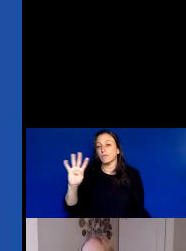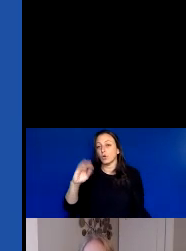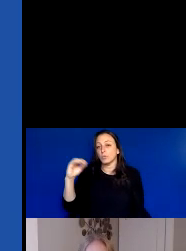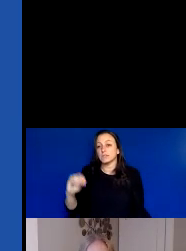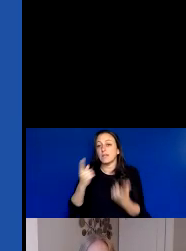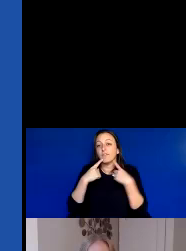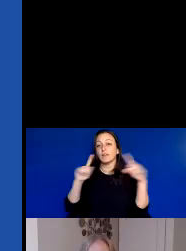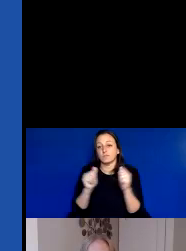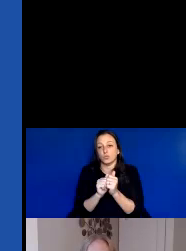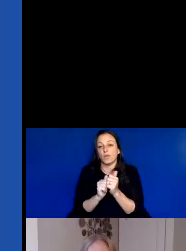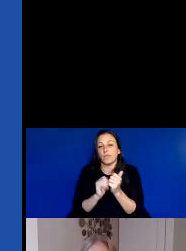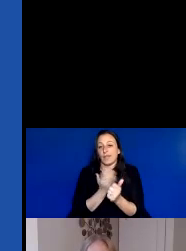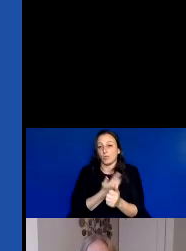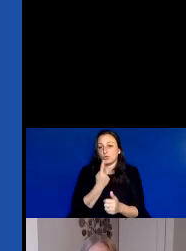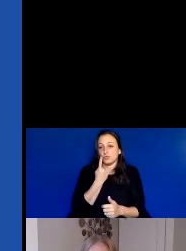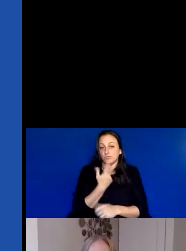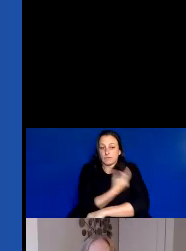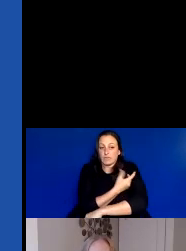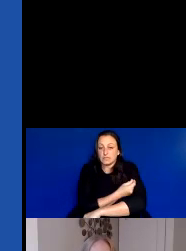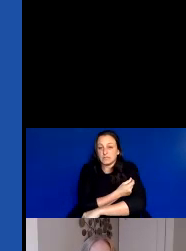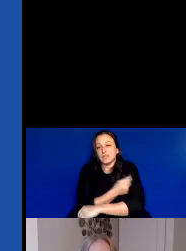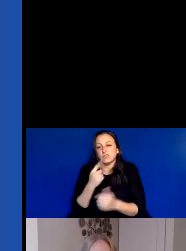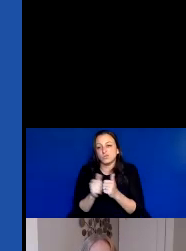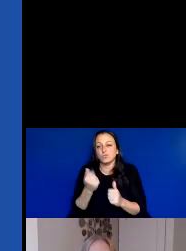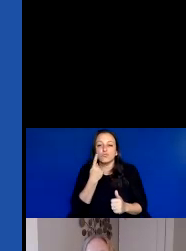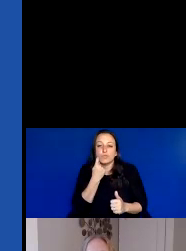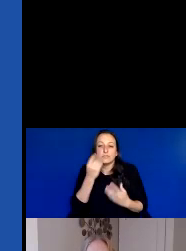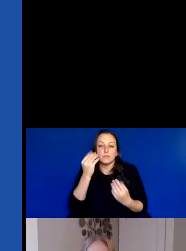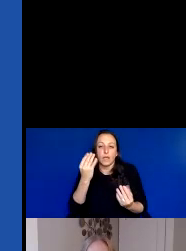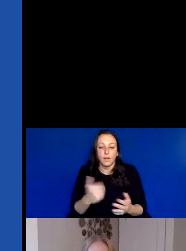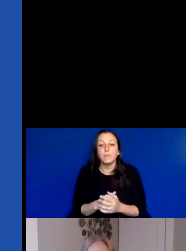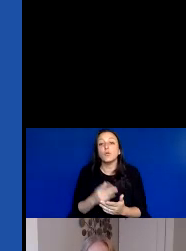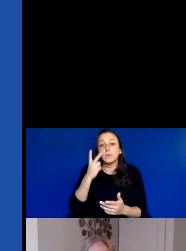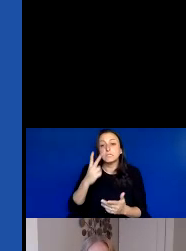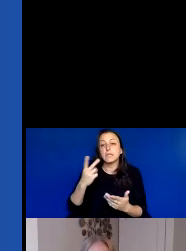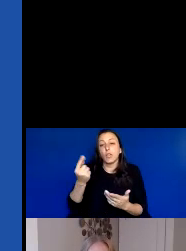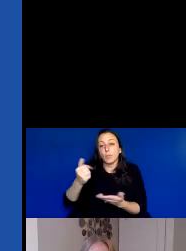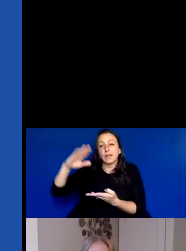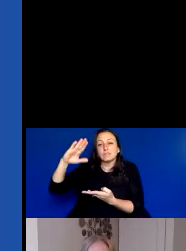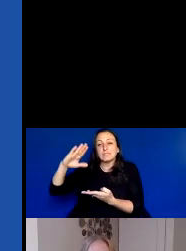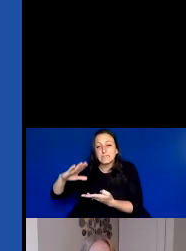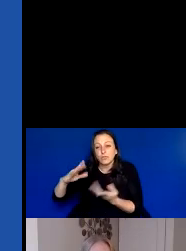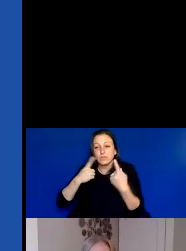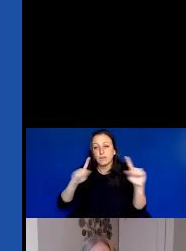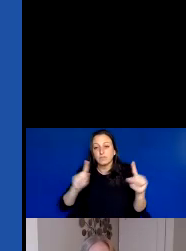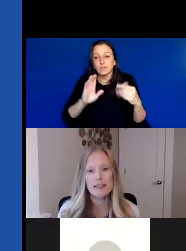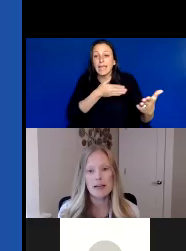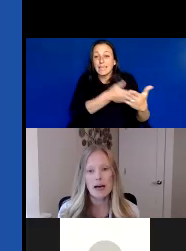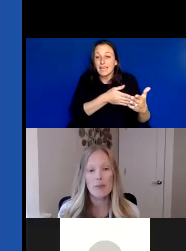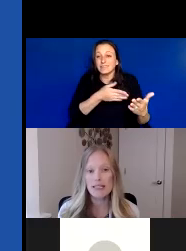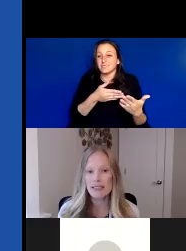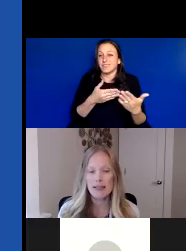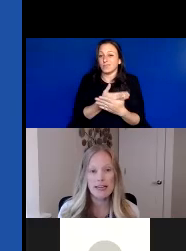on our most recent data. So again, even though we are seeing some level of decreased effectiveness against this Delta